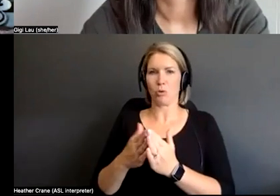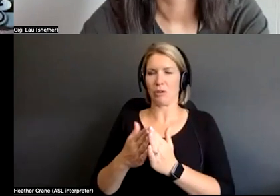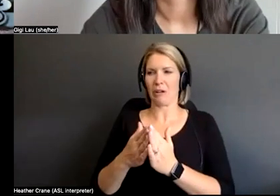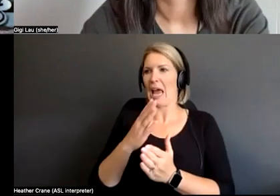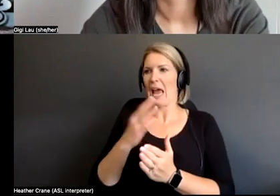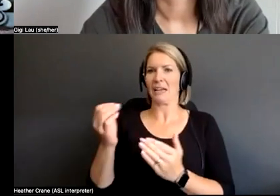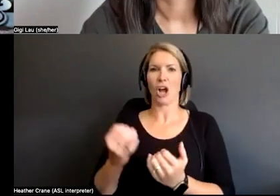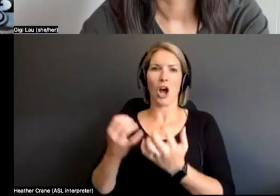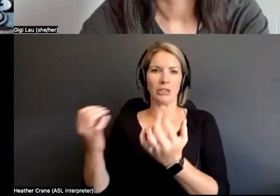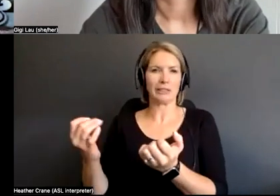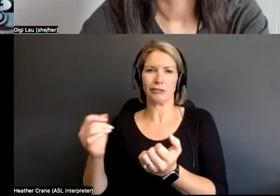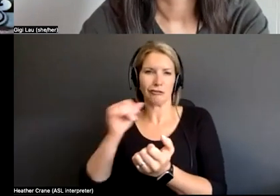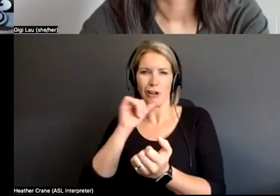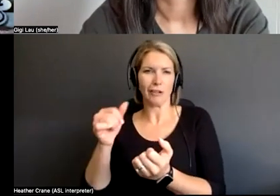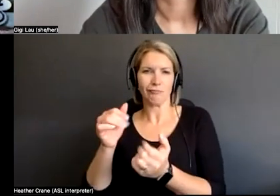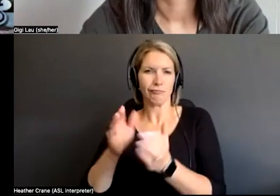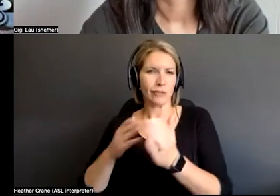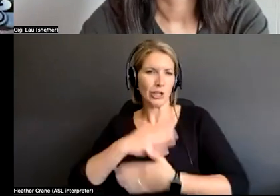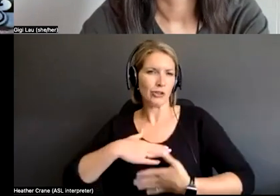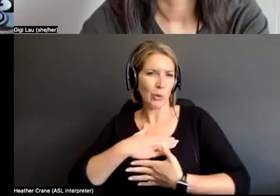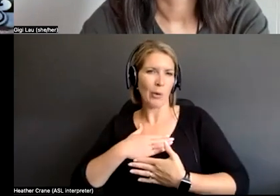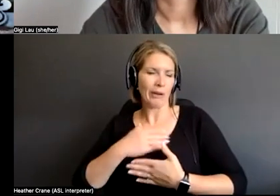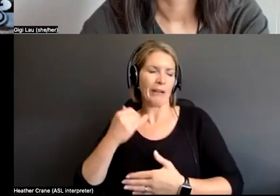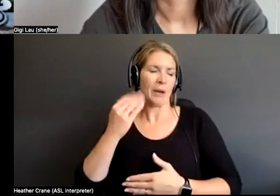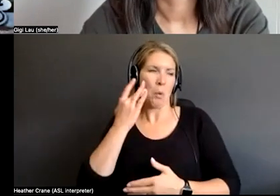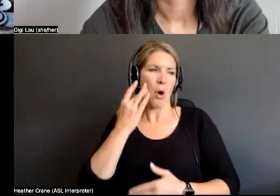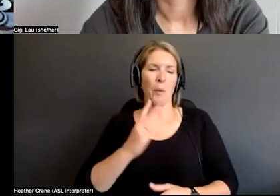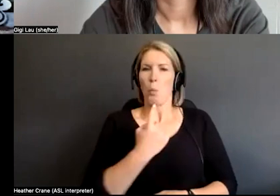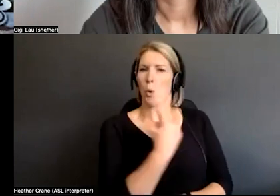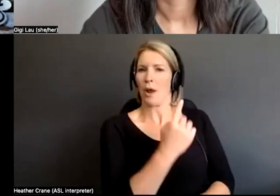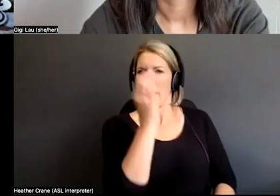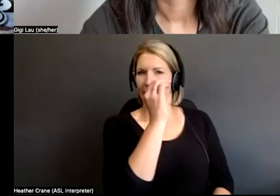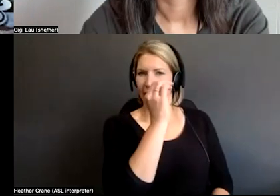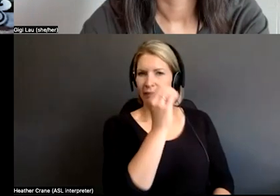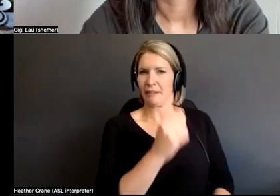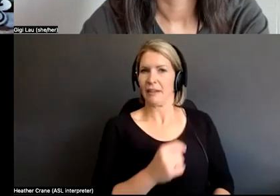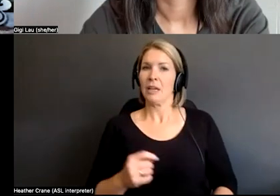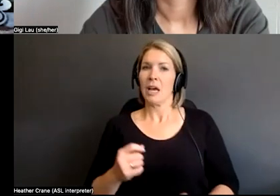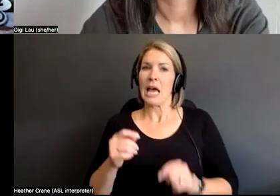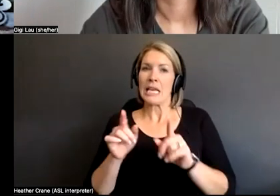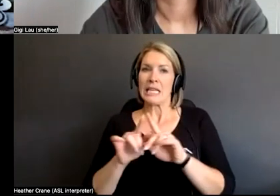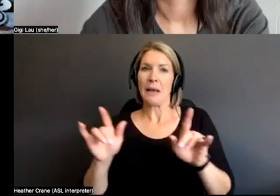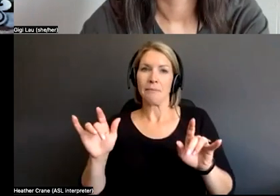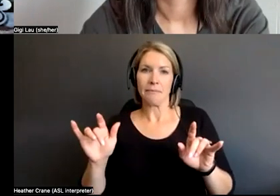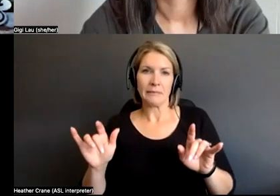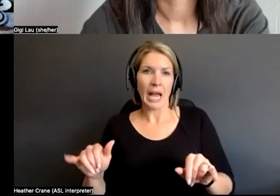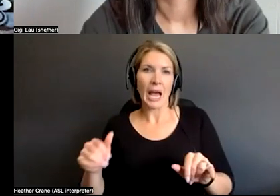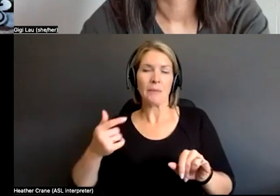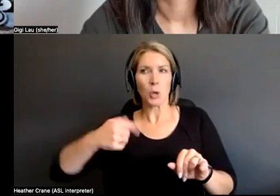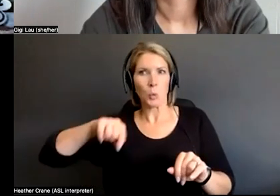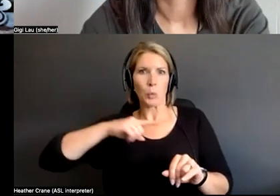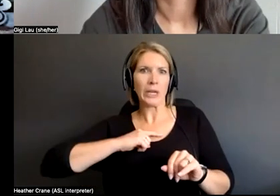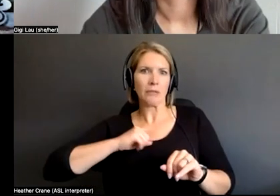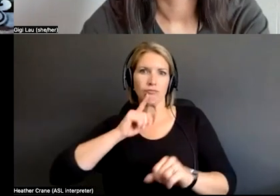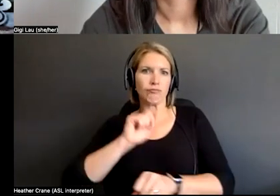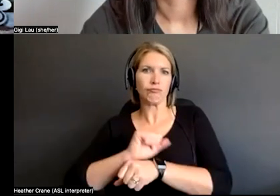So, you know, we definitely have made big changes to covers because of sales and marketing feedback, because at the end of the day,